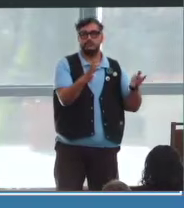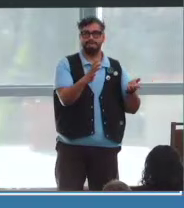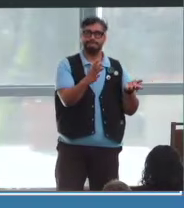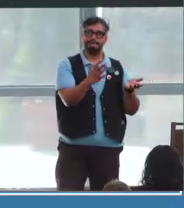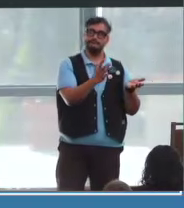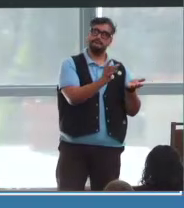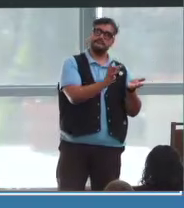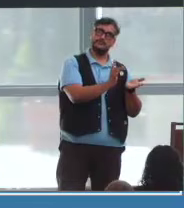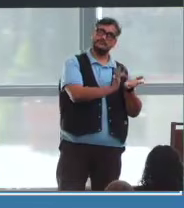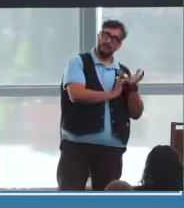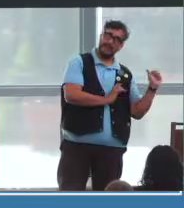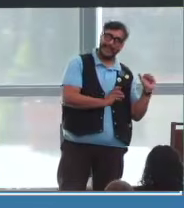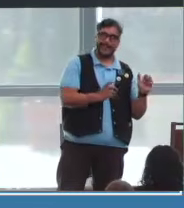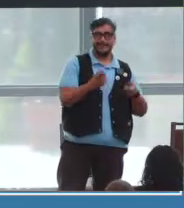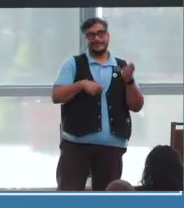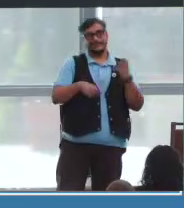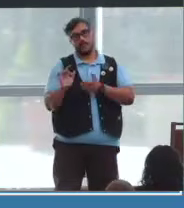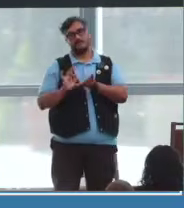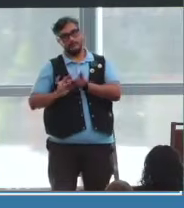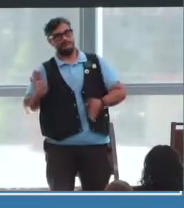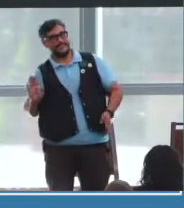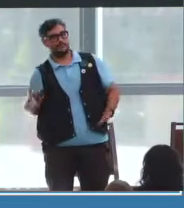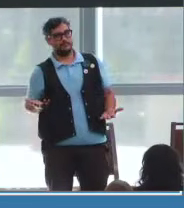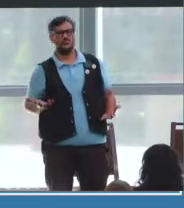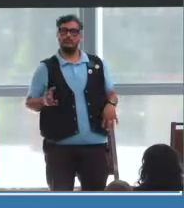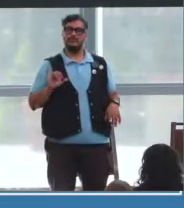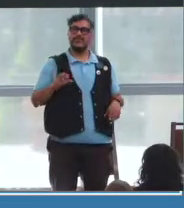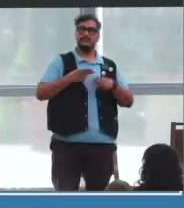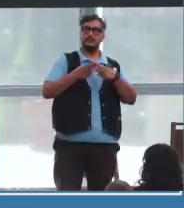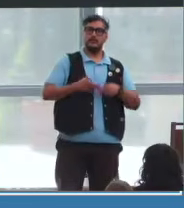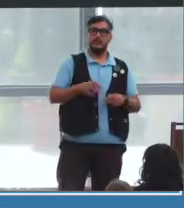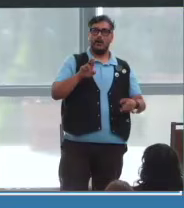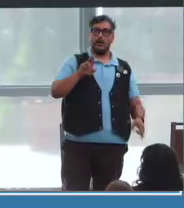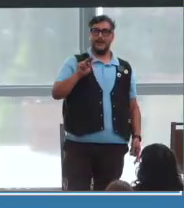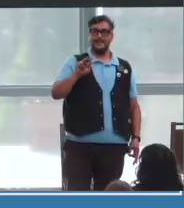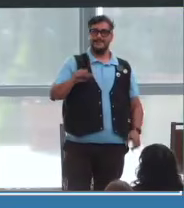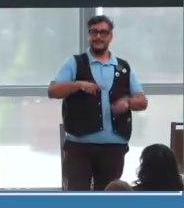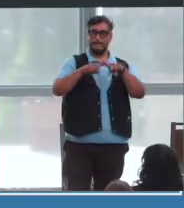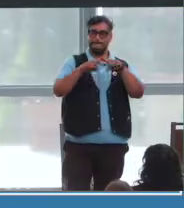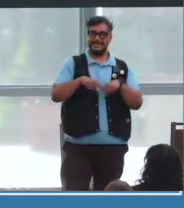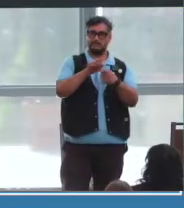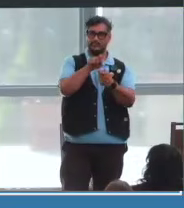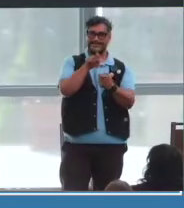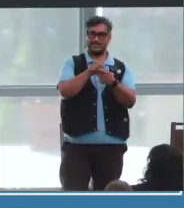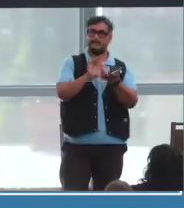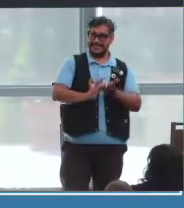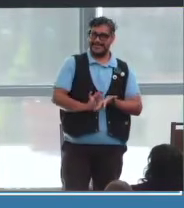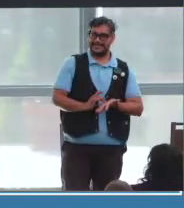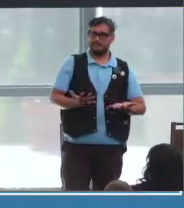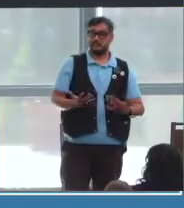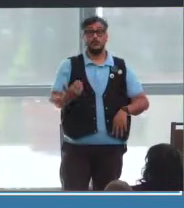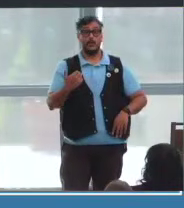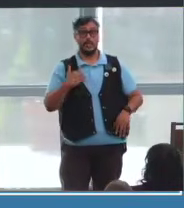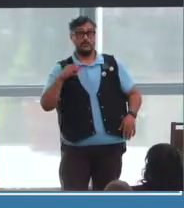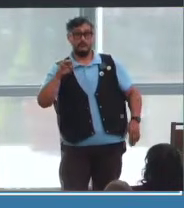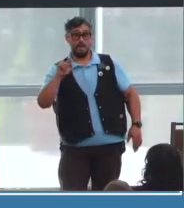to pharmaceutical B. And so this is what we call RNA-based precision medicine, where we have